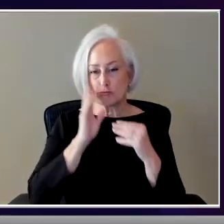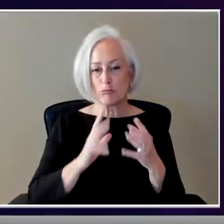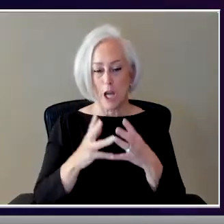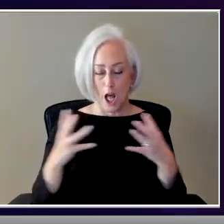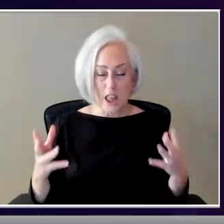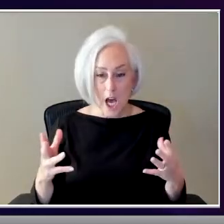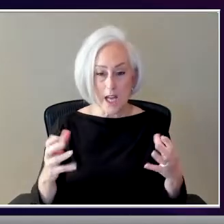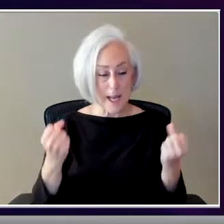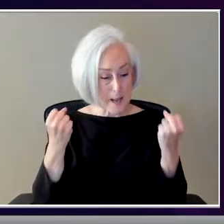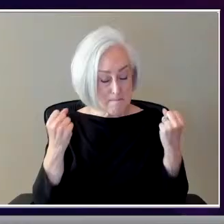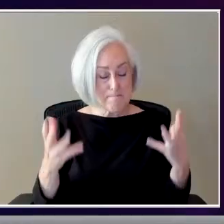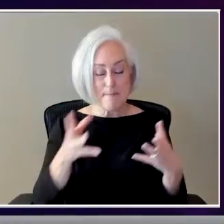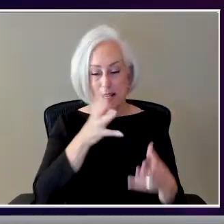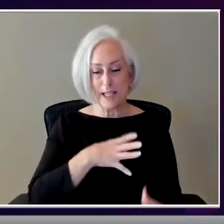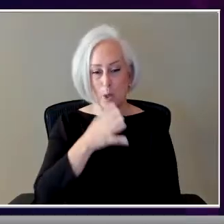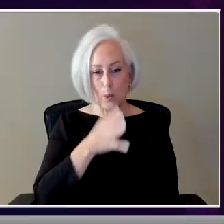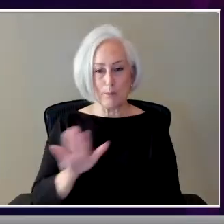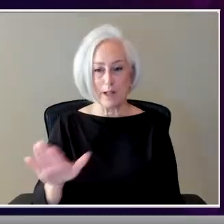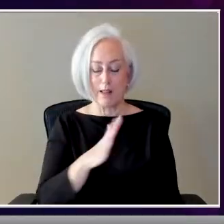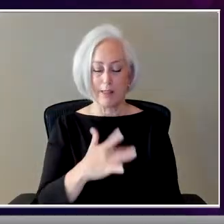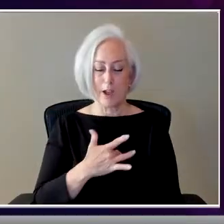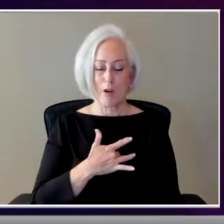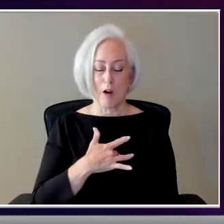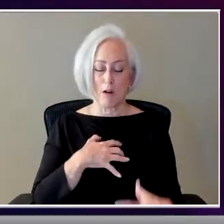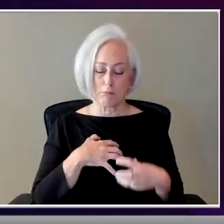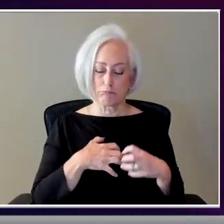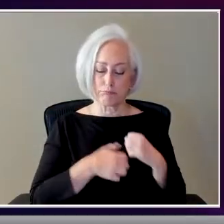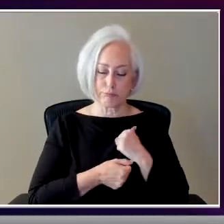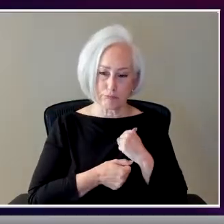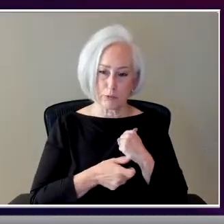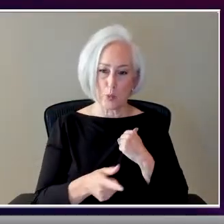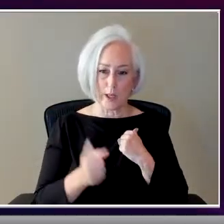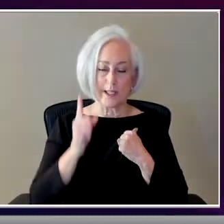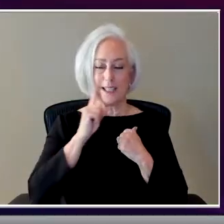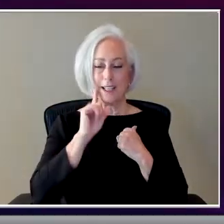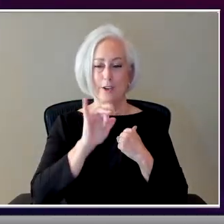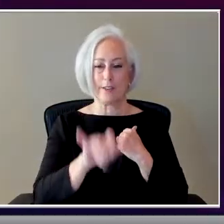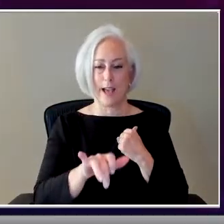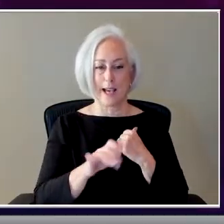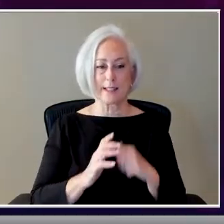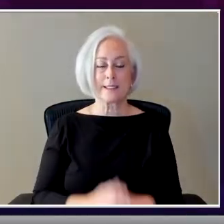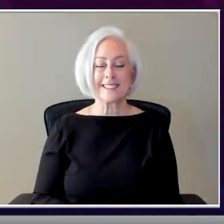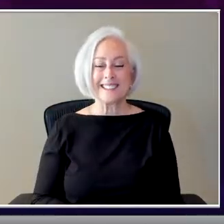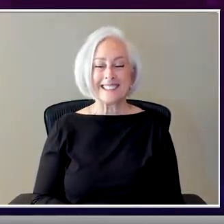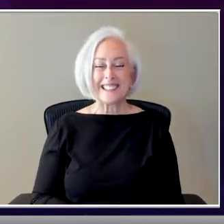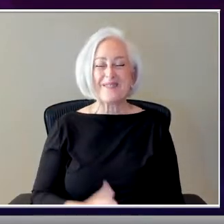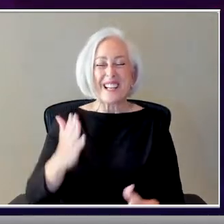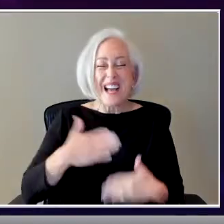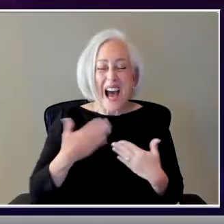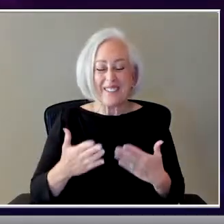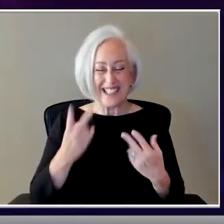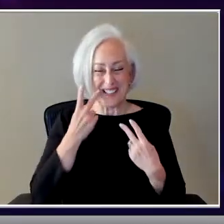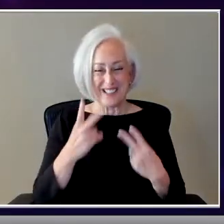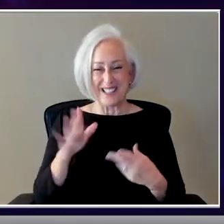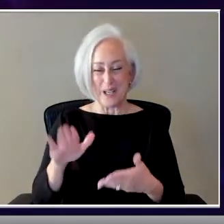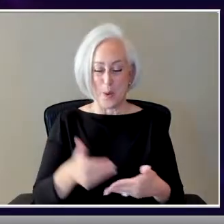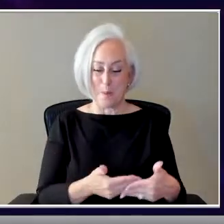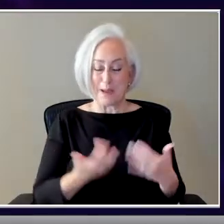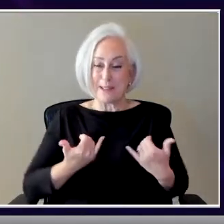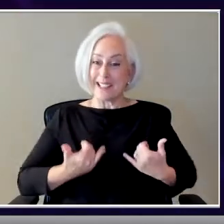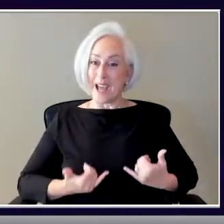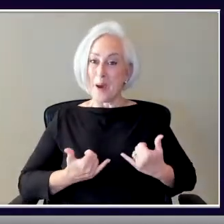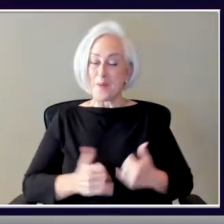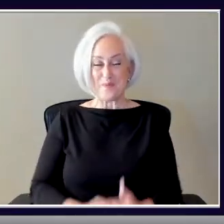out there, their hearts ache when they hear you talk about that. But so happy when we see your little baby now. When it comes